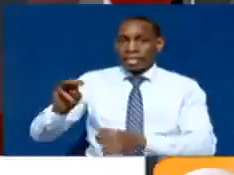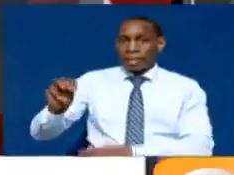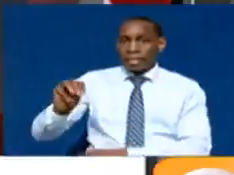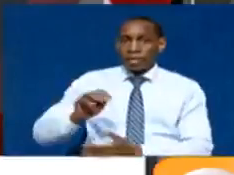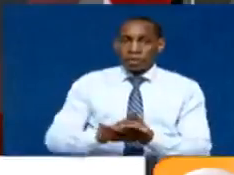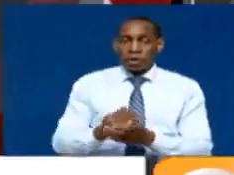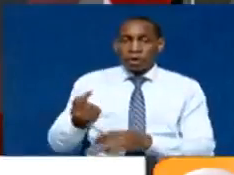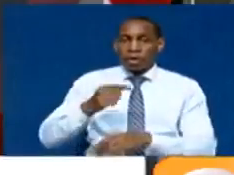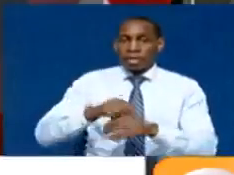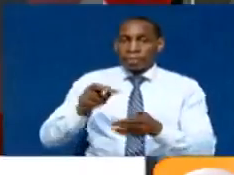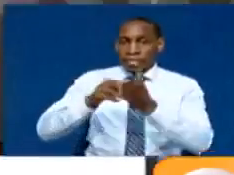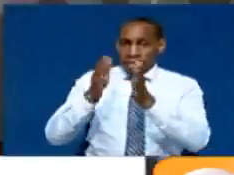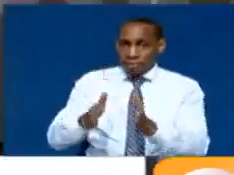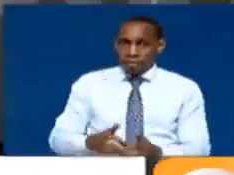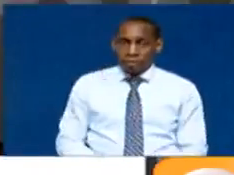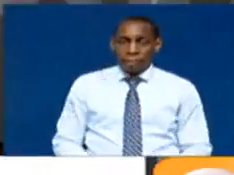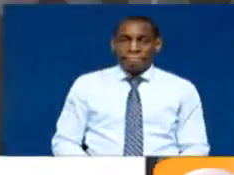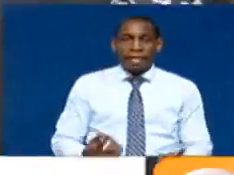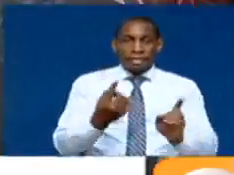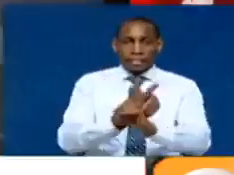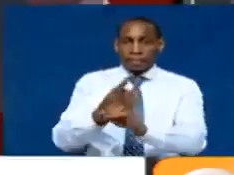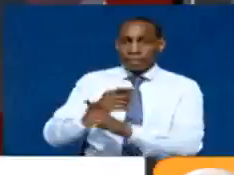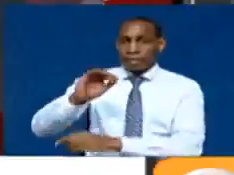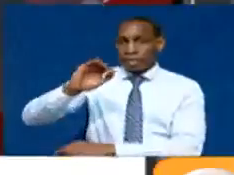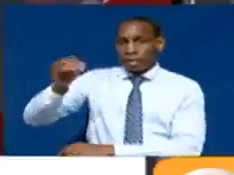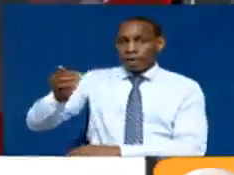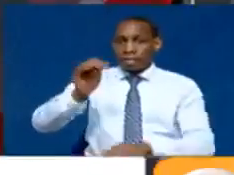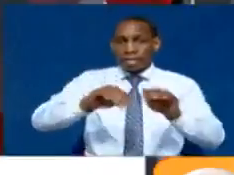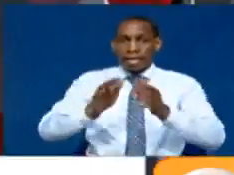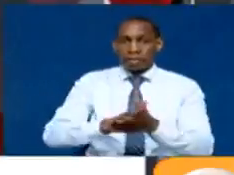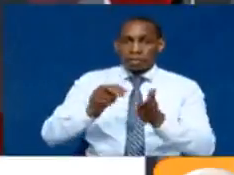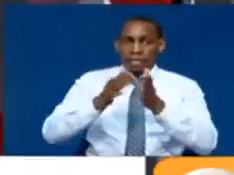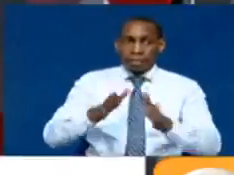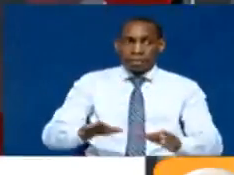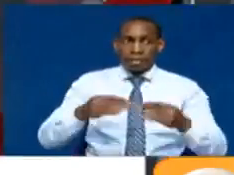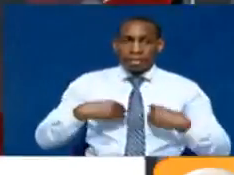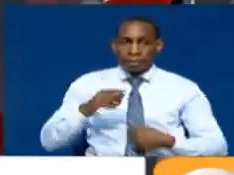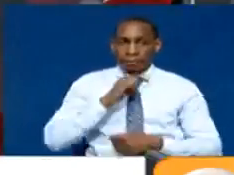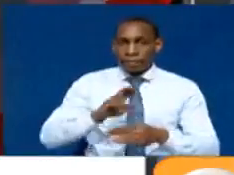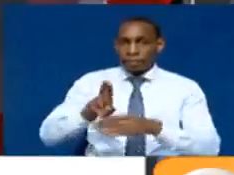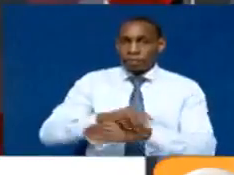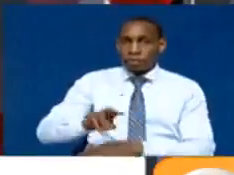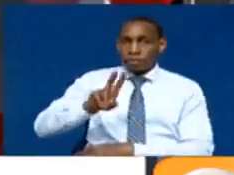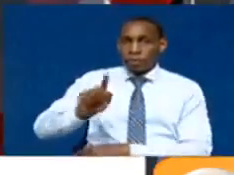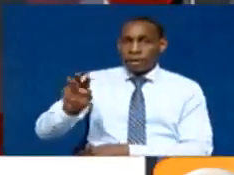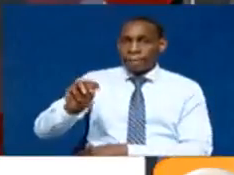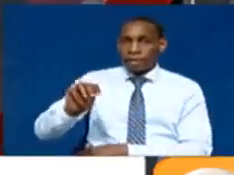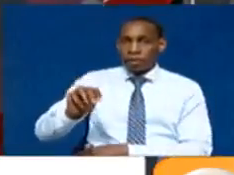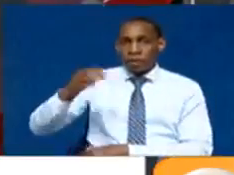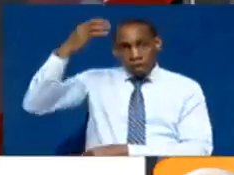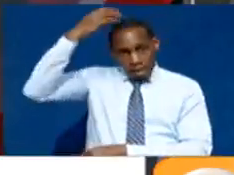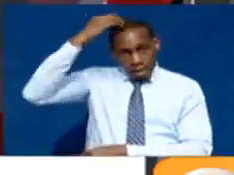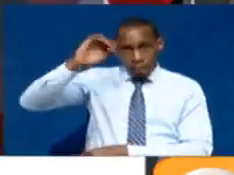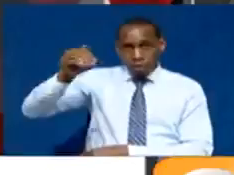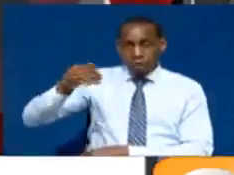shillings, unless they are the candidate. For various county seats elections, candidates had been allowed to spend up to 21 million shillings in